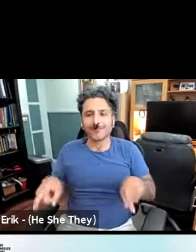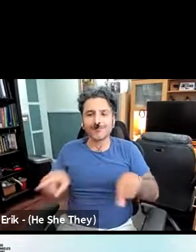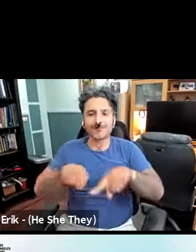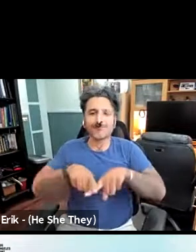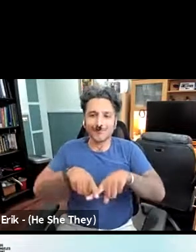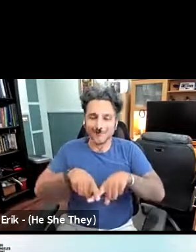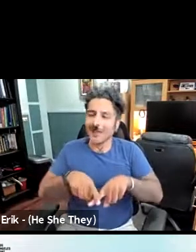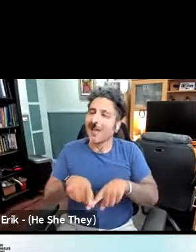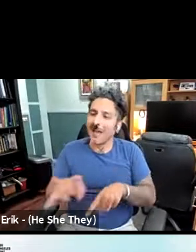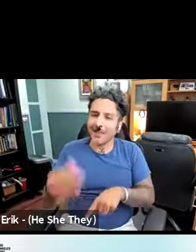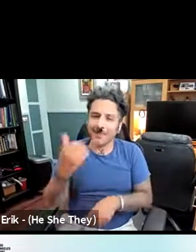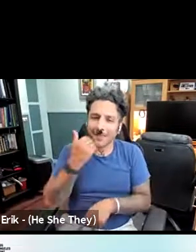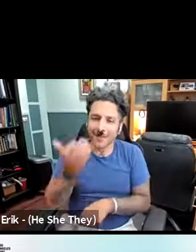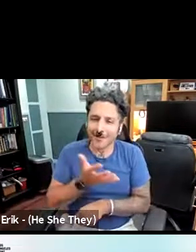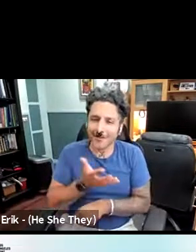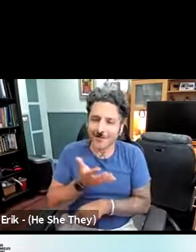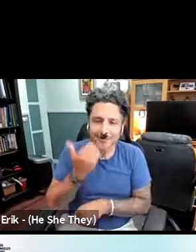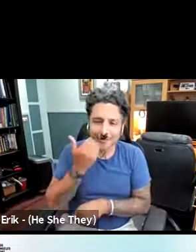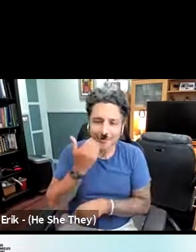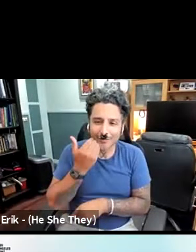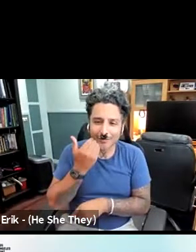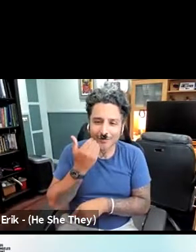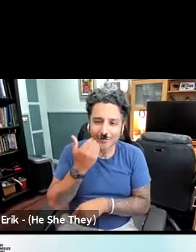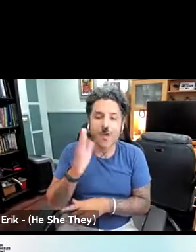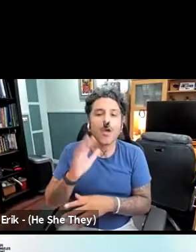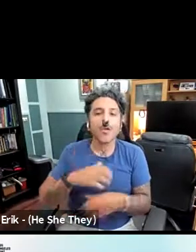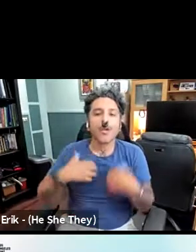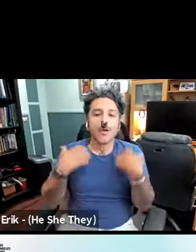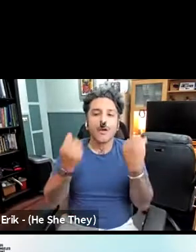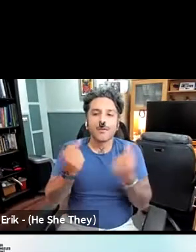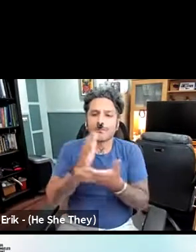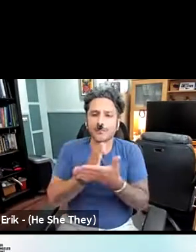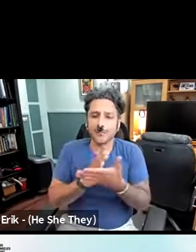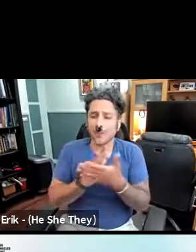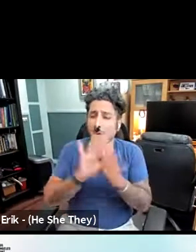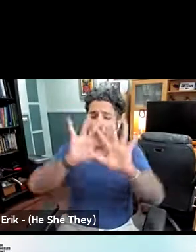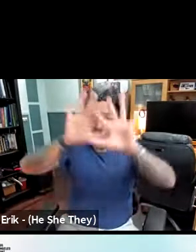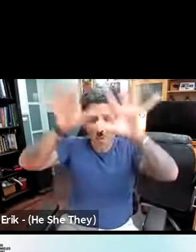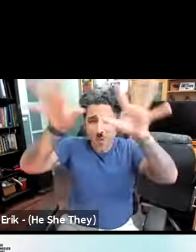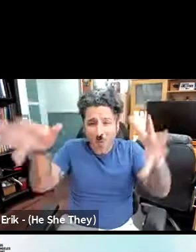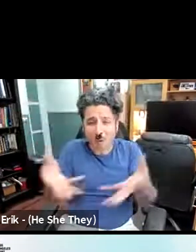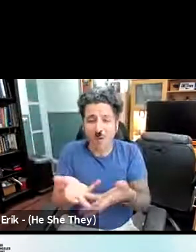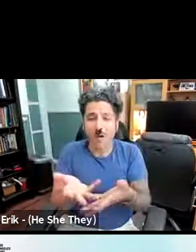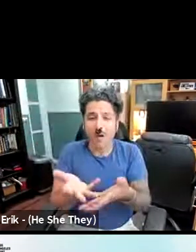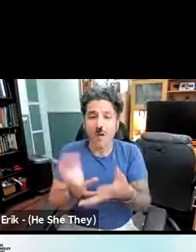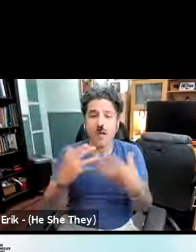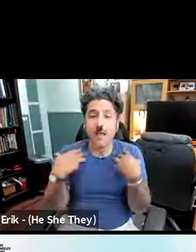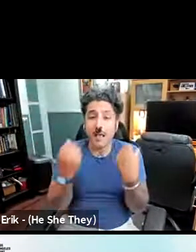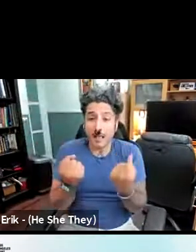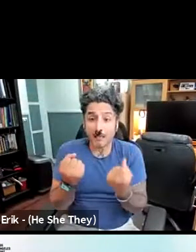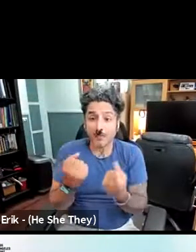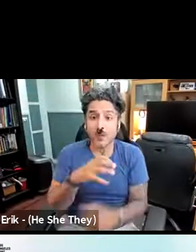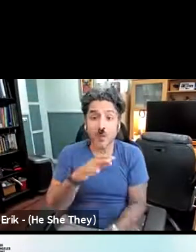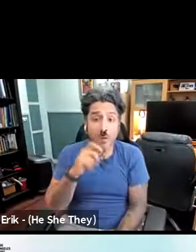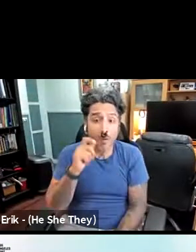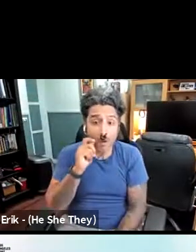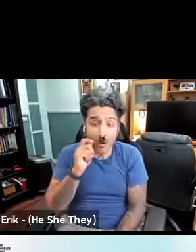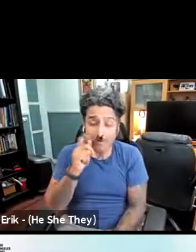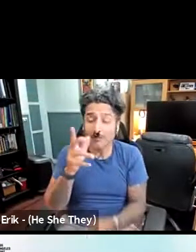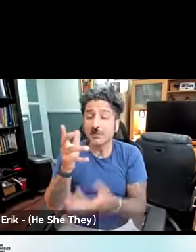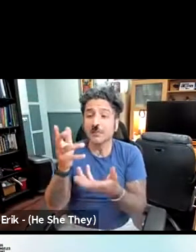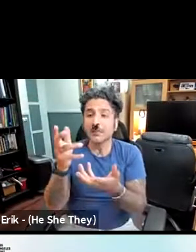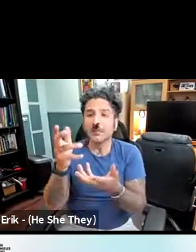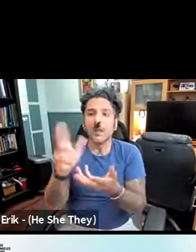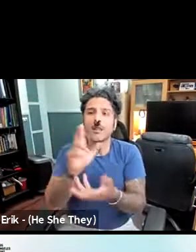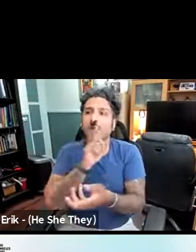okay, too. When we talk about this health piece, the whole health piece, this cannabis industry they've jumped into and